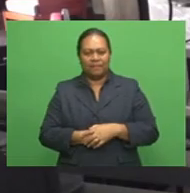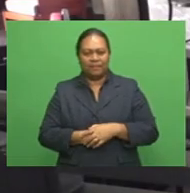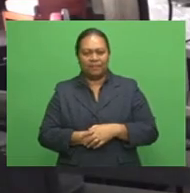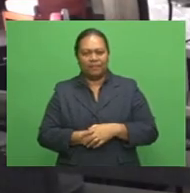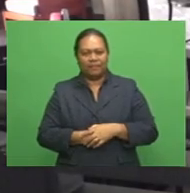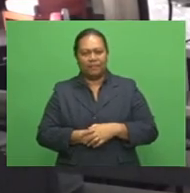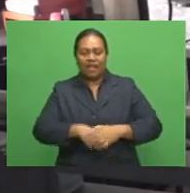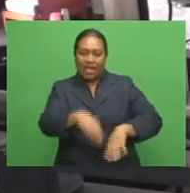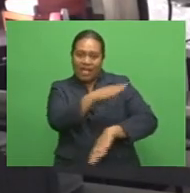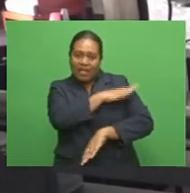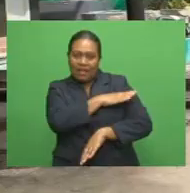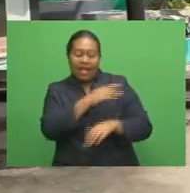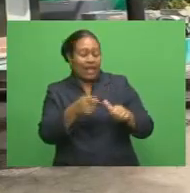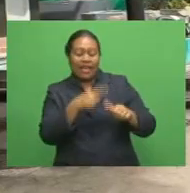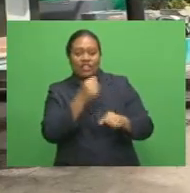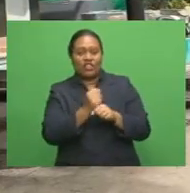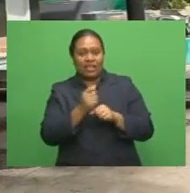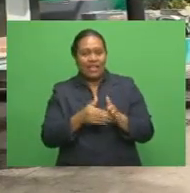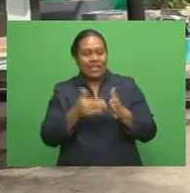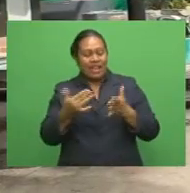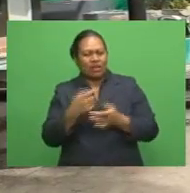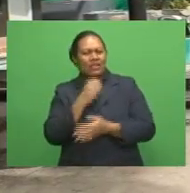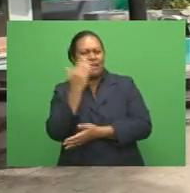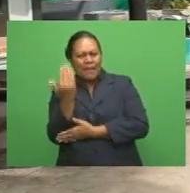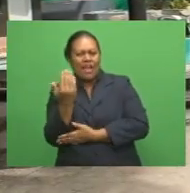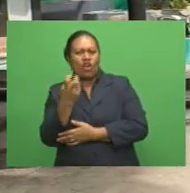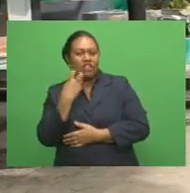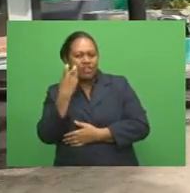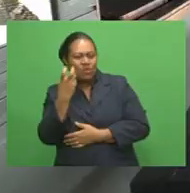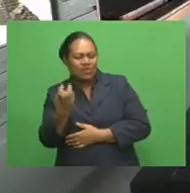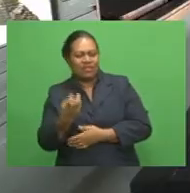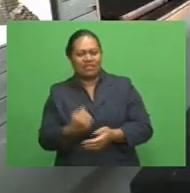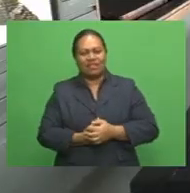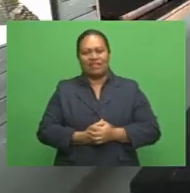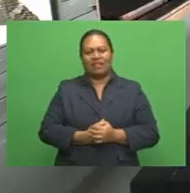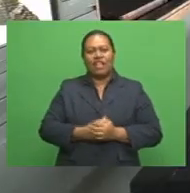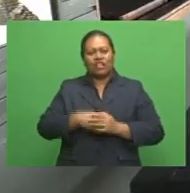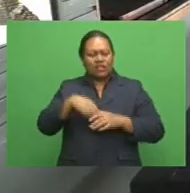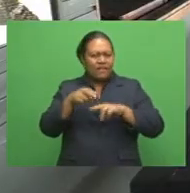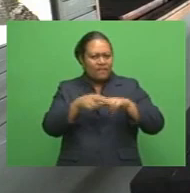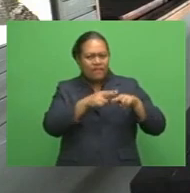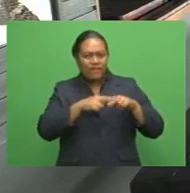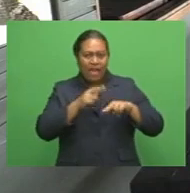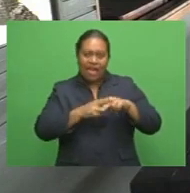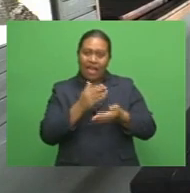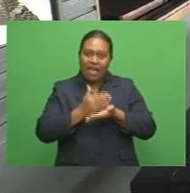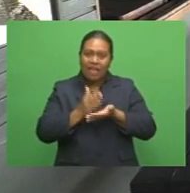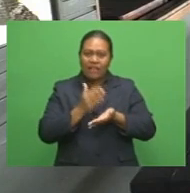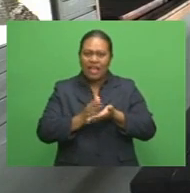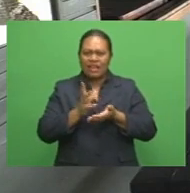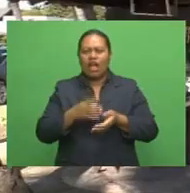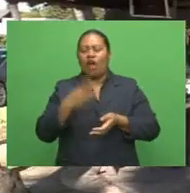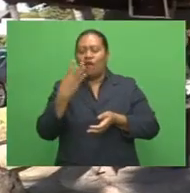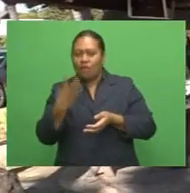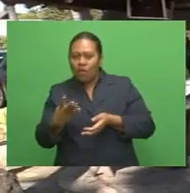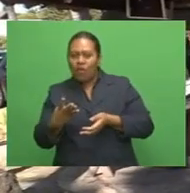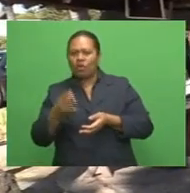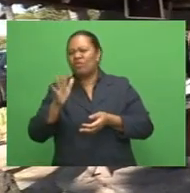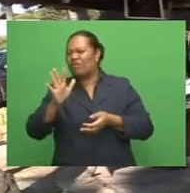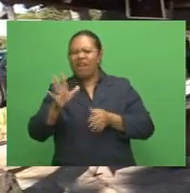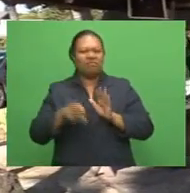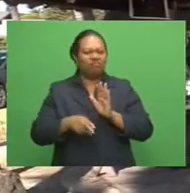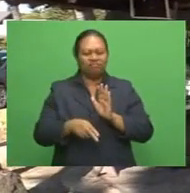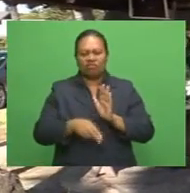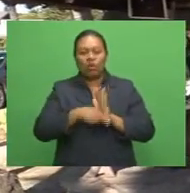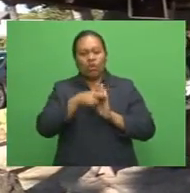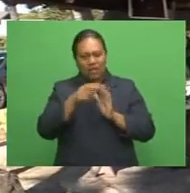Seth Kiyum says the country still depends on the tourism industry and the Fiji National Provident Fund owns 4 to 5 hotels.